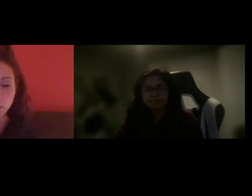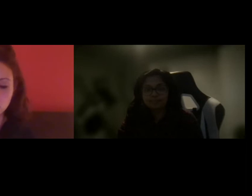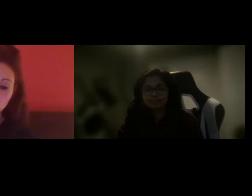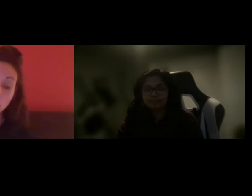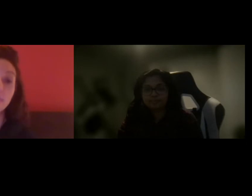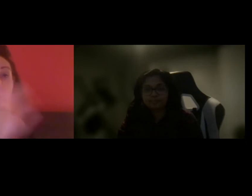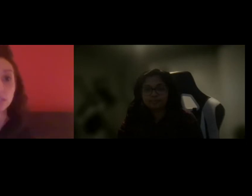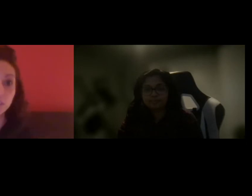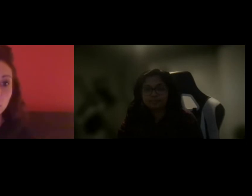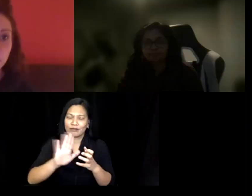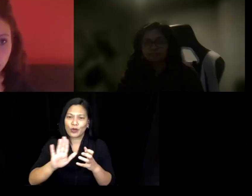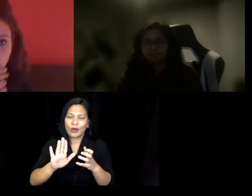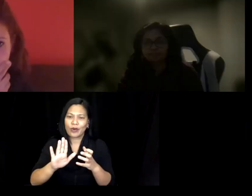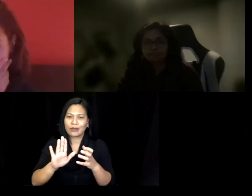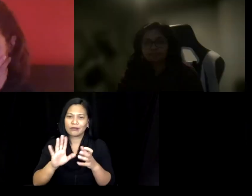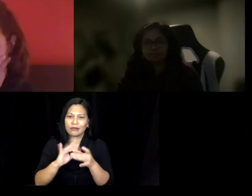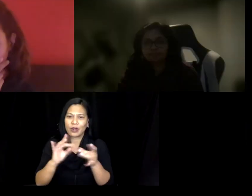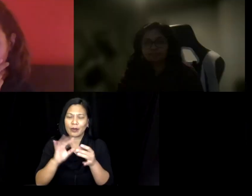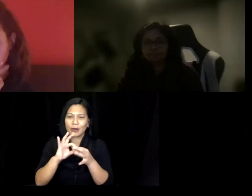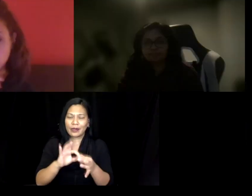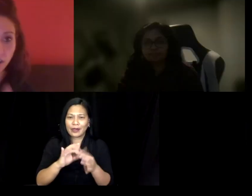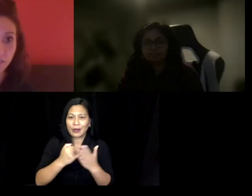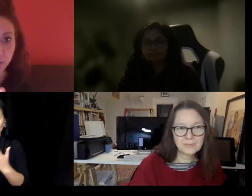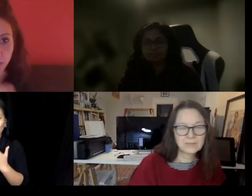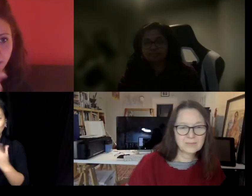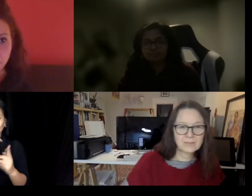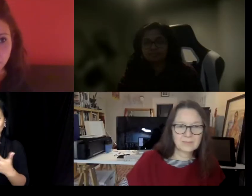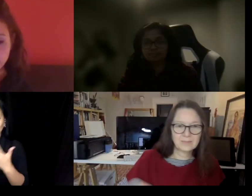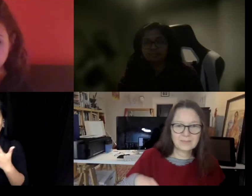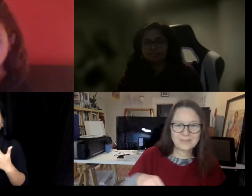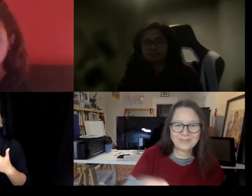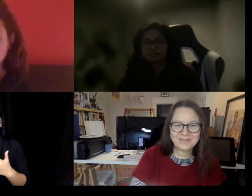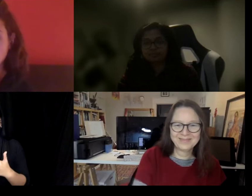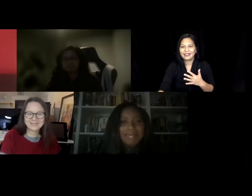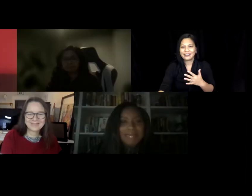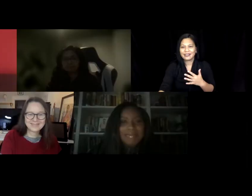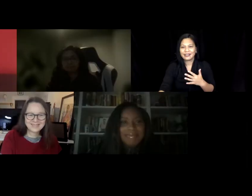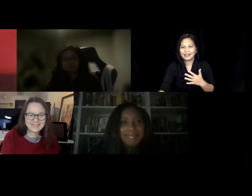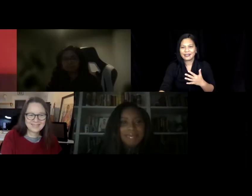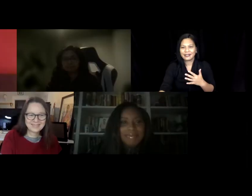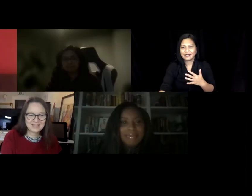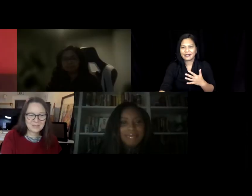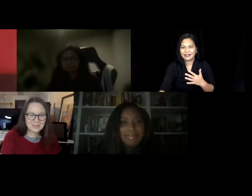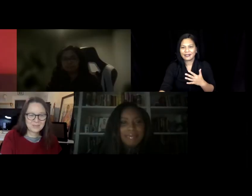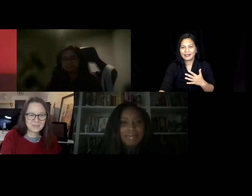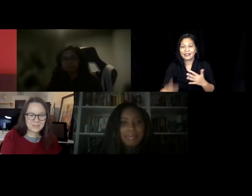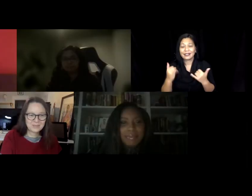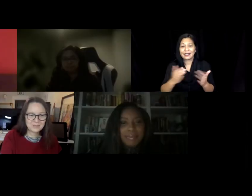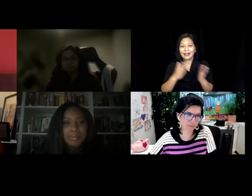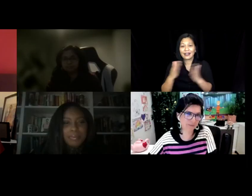specific projects, and then I'm going to throw some big questions out at you. So you're not off the hook yet, Anne-Marie. But we're going to move on to